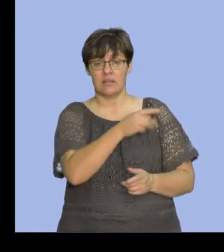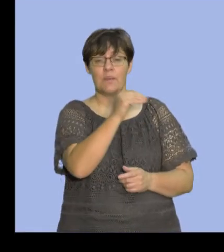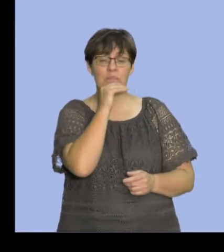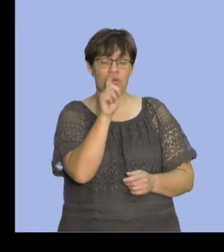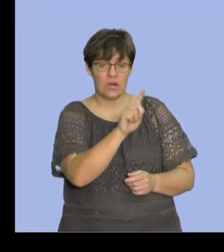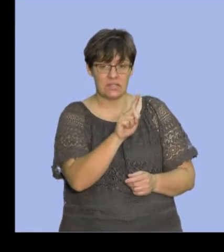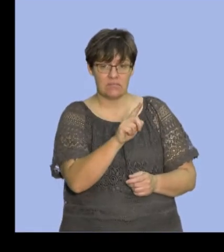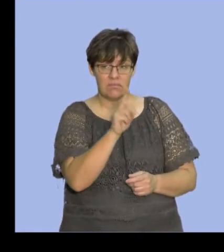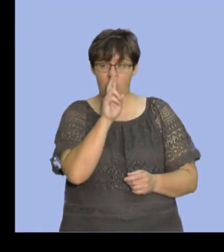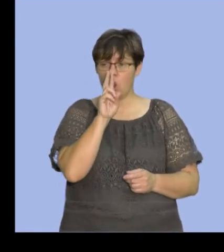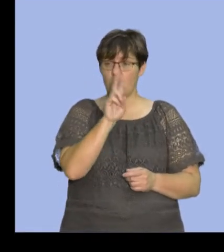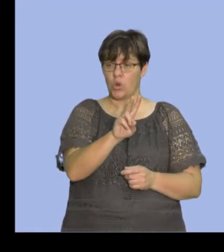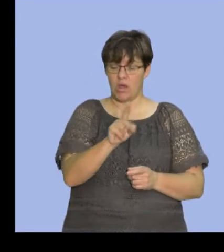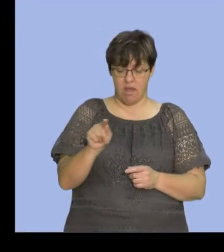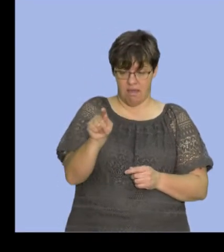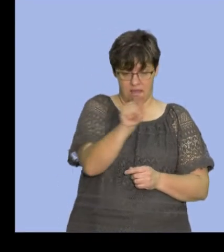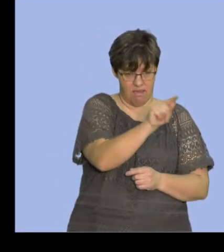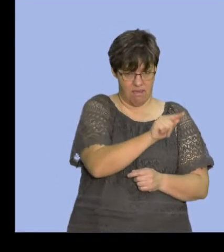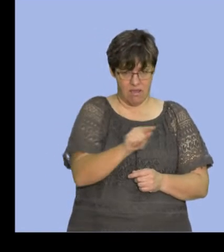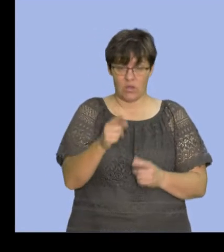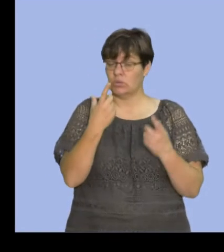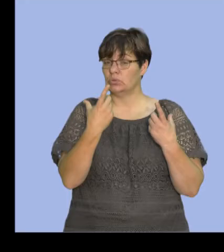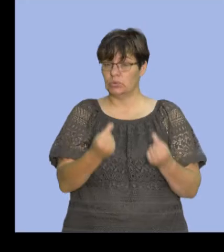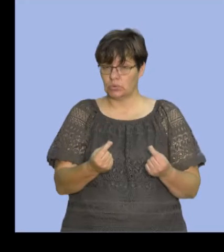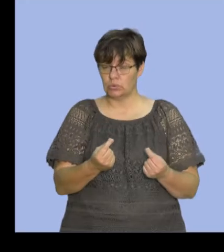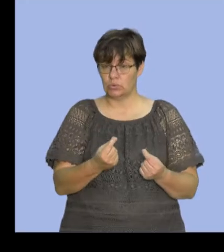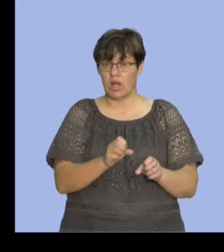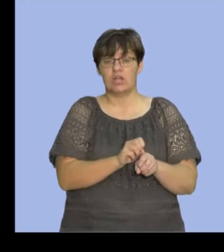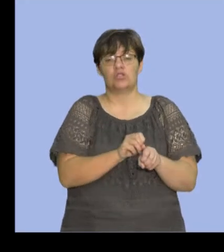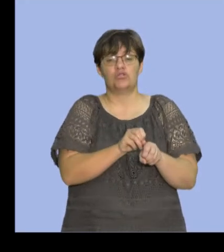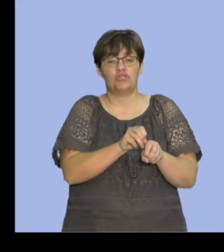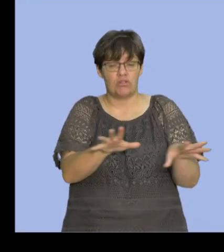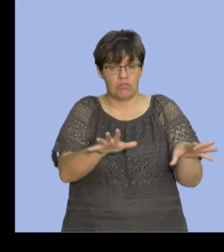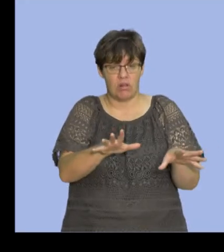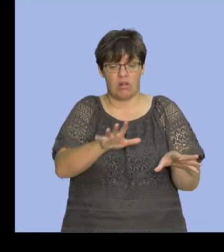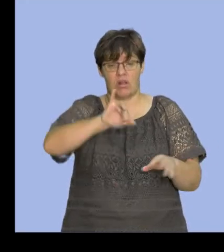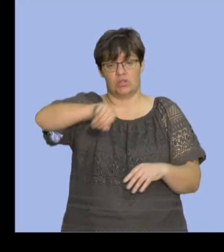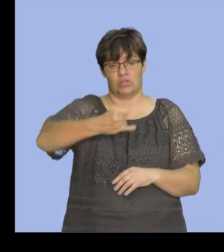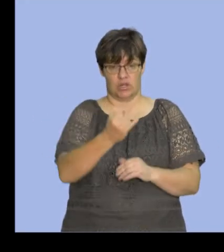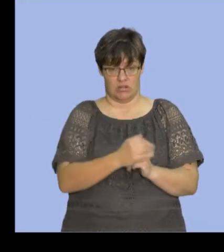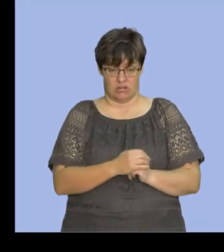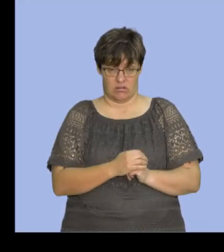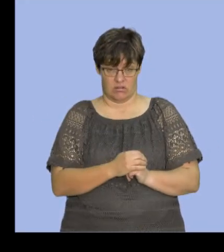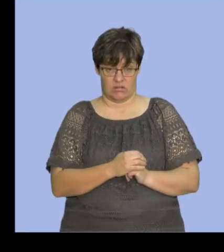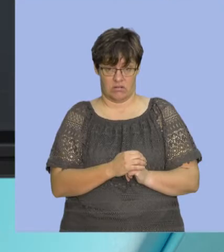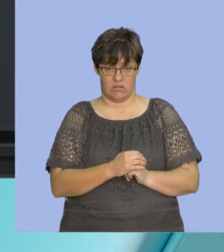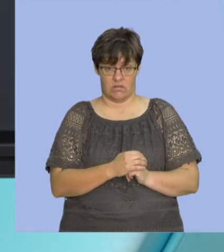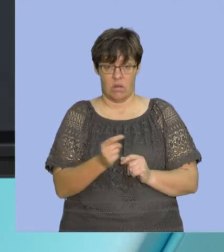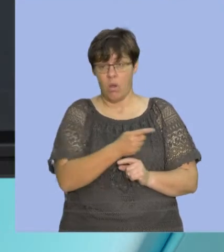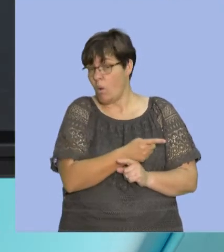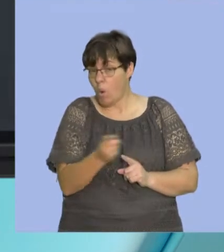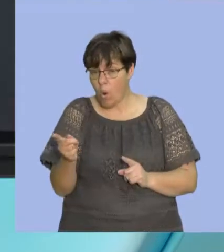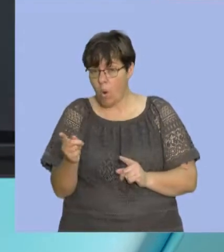mean that you're looking for an entry which was done in your general journal, right? Remember, all